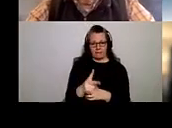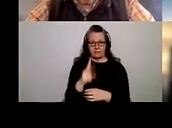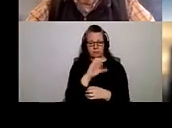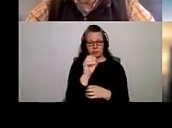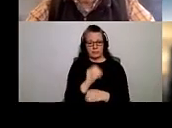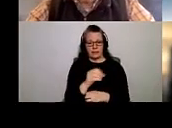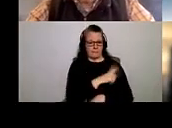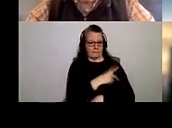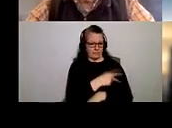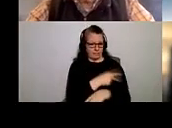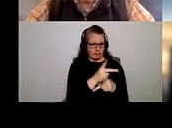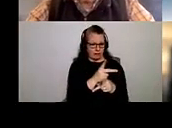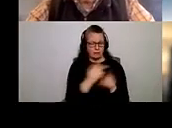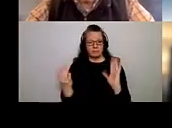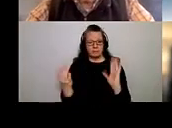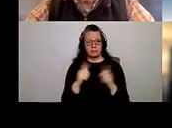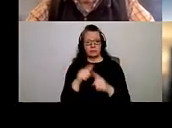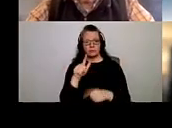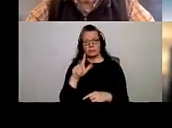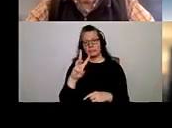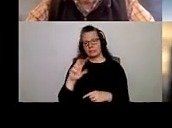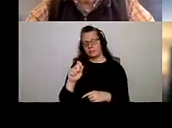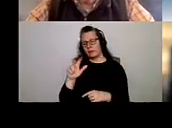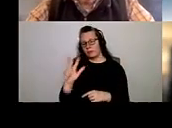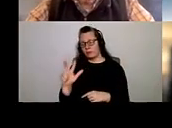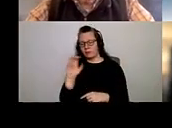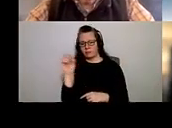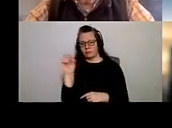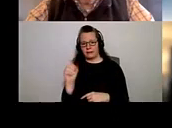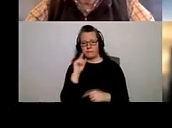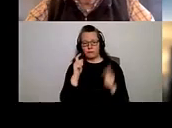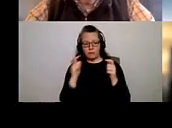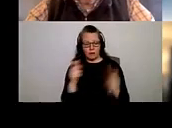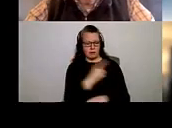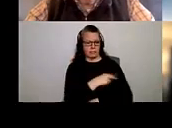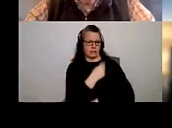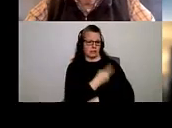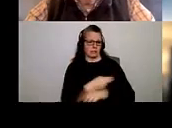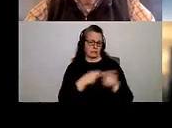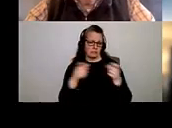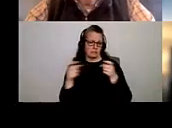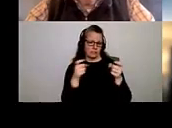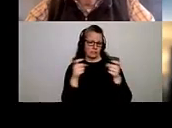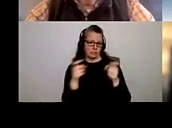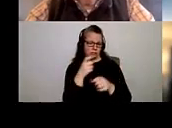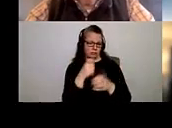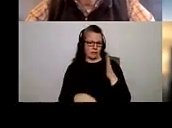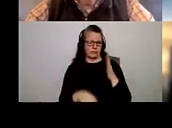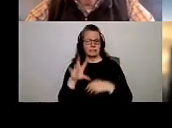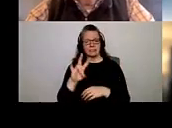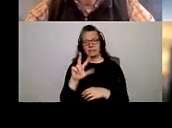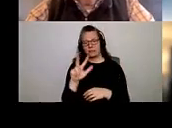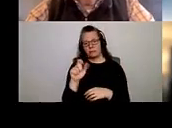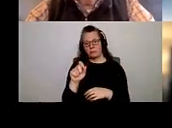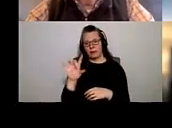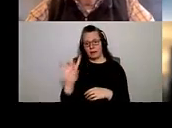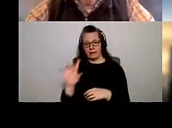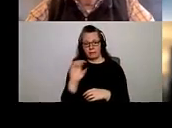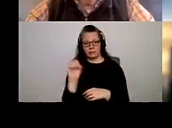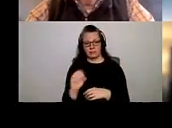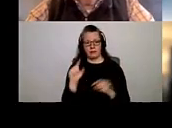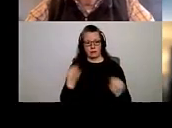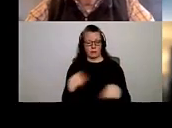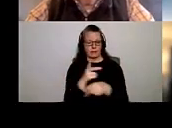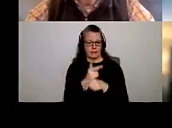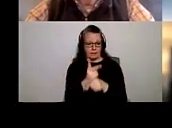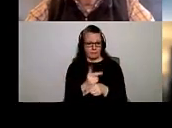to 26.3% for large hospitals' administration costs and 73.8% going to care. Of course, we all